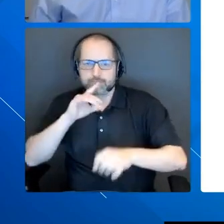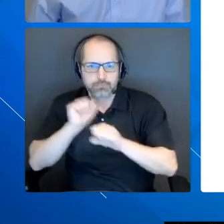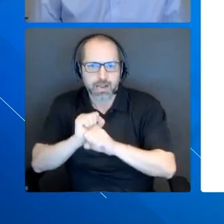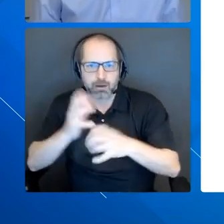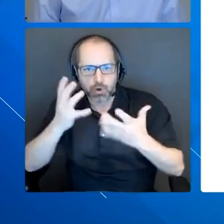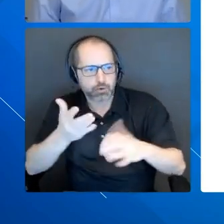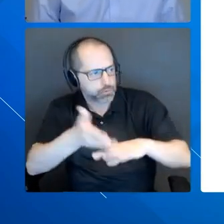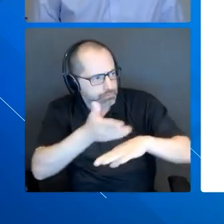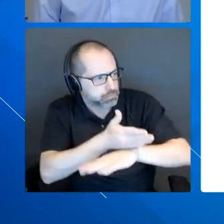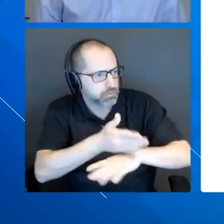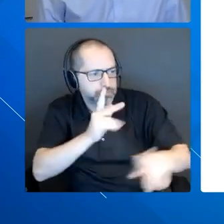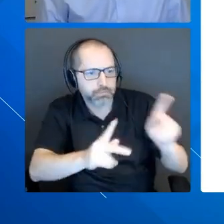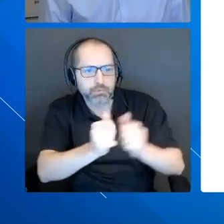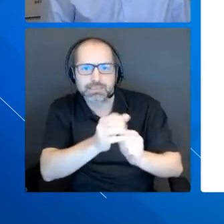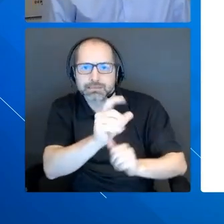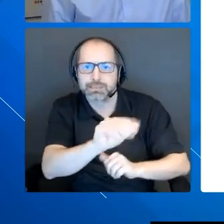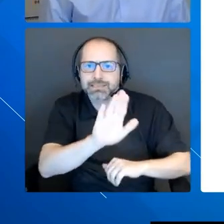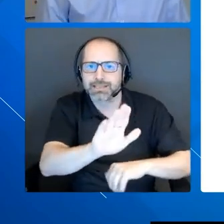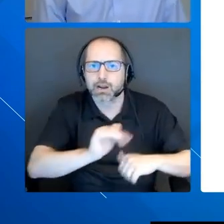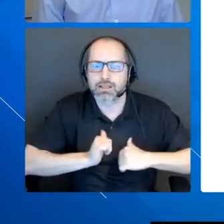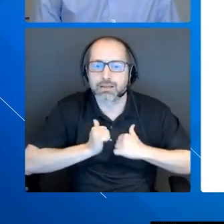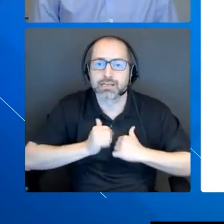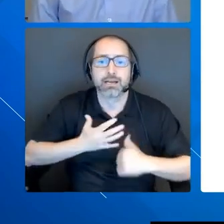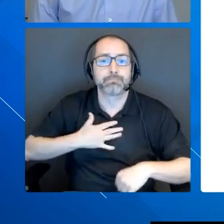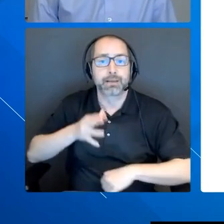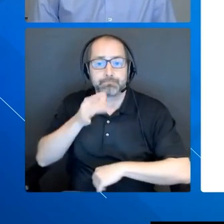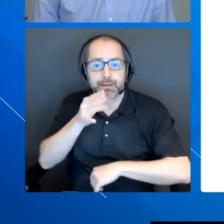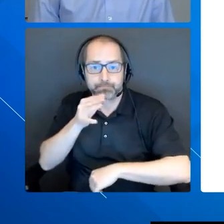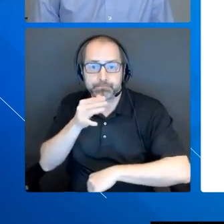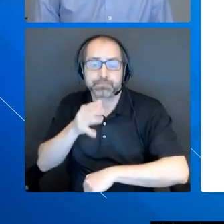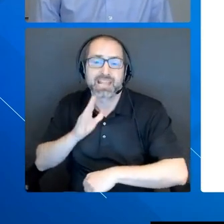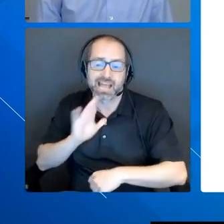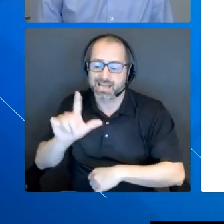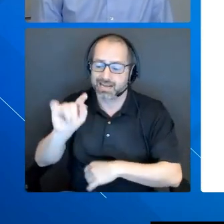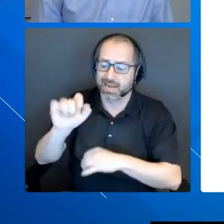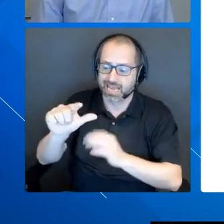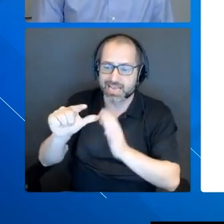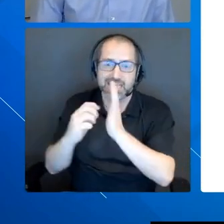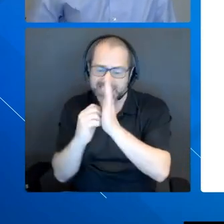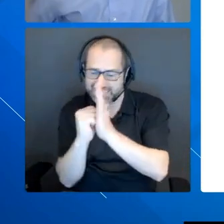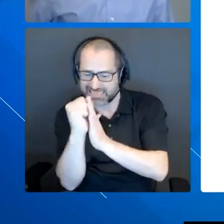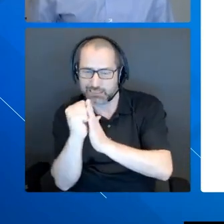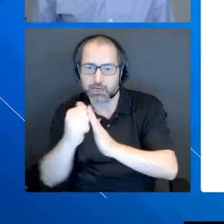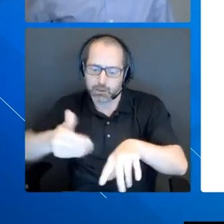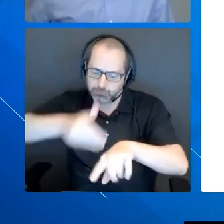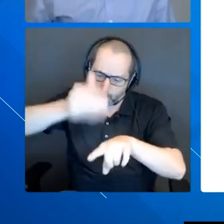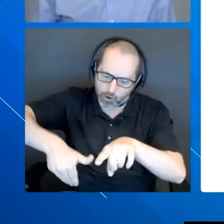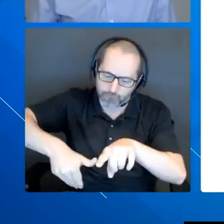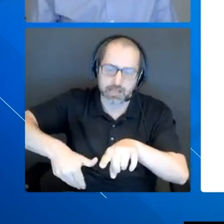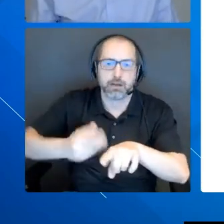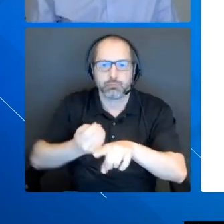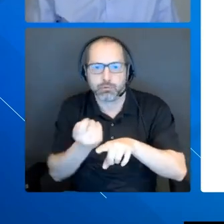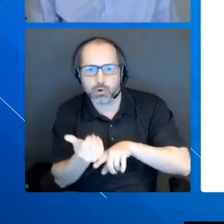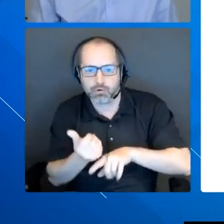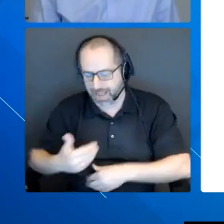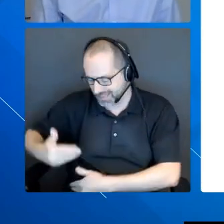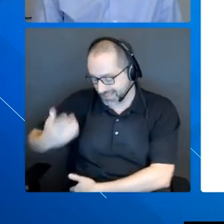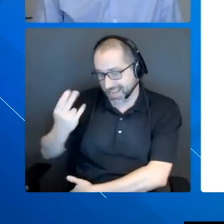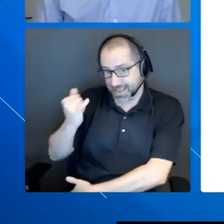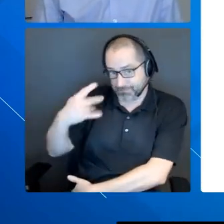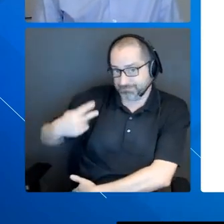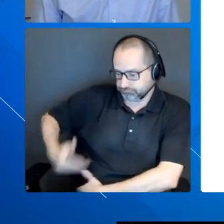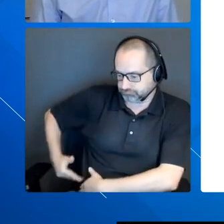disabilities. My mother was an amputee. She lost her leg to cancer when I was about 7 years old. They had to remove it at the hip, try to prolong her